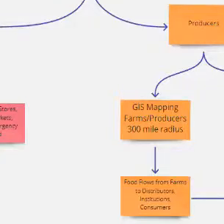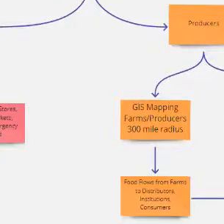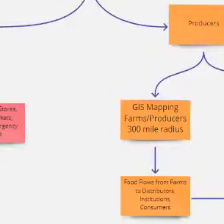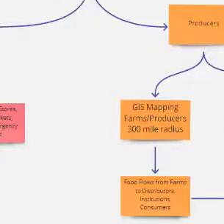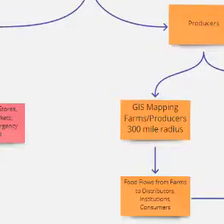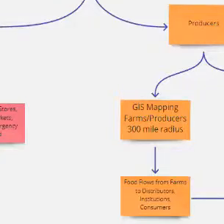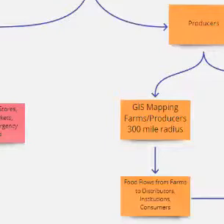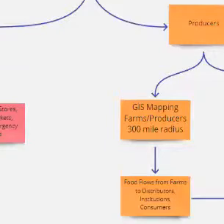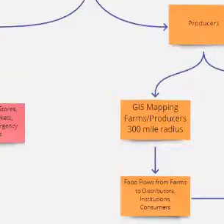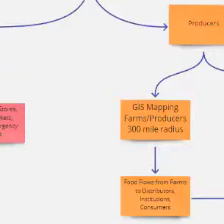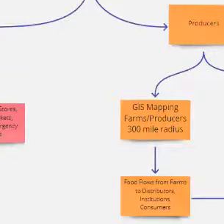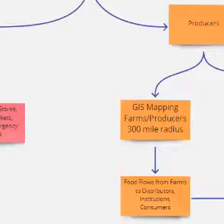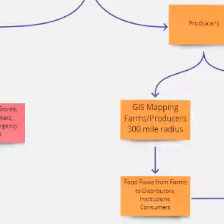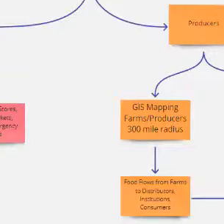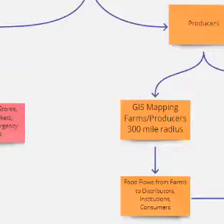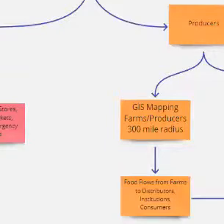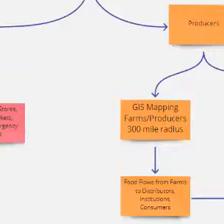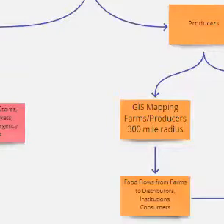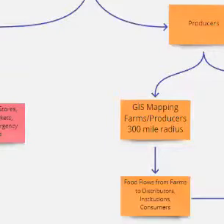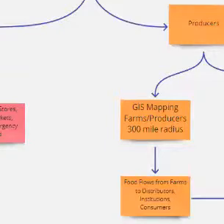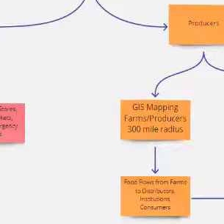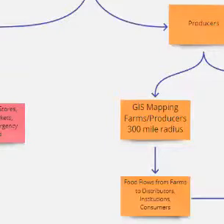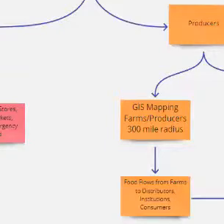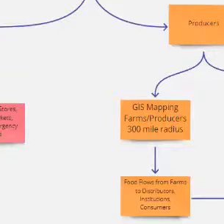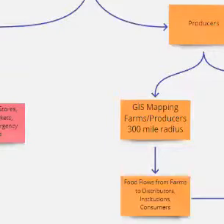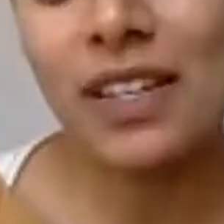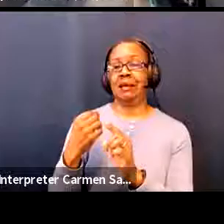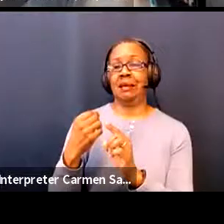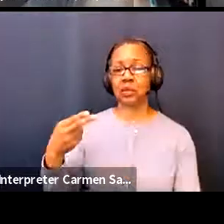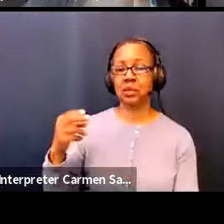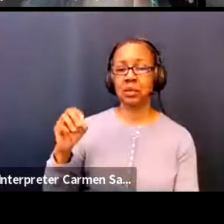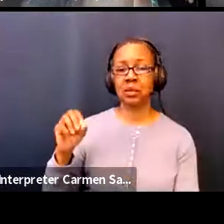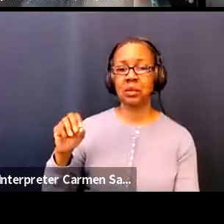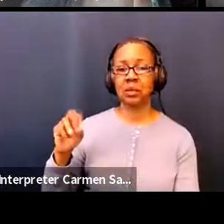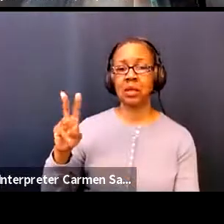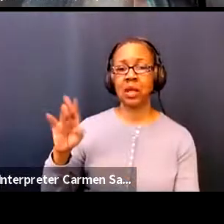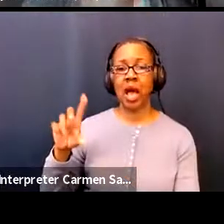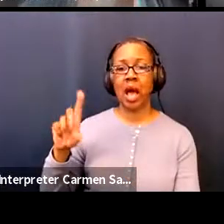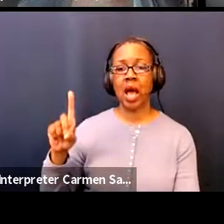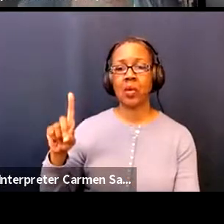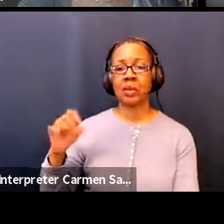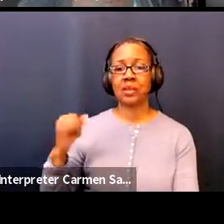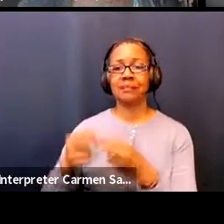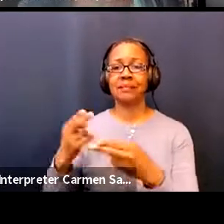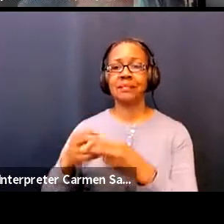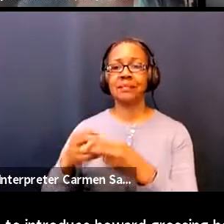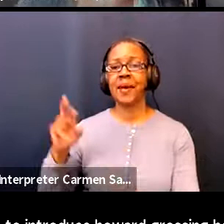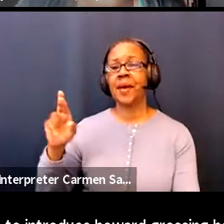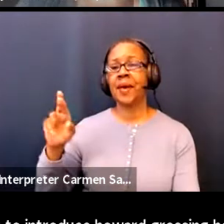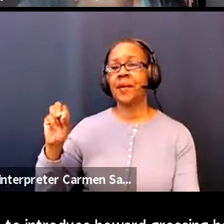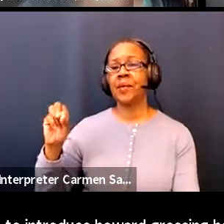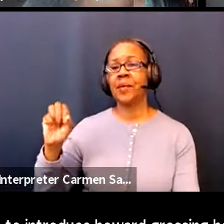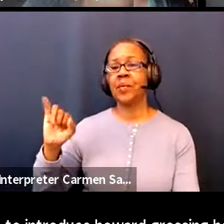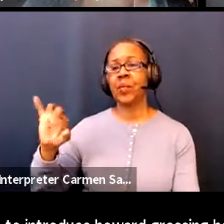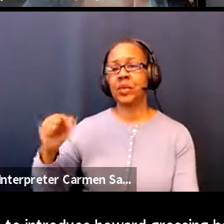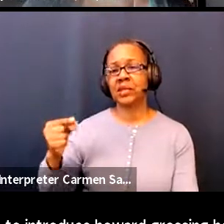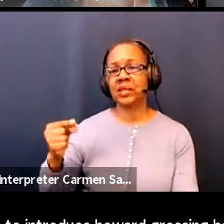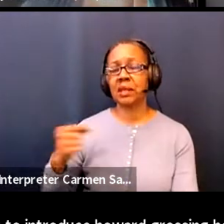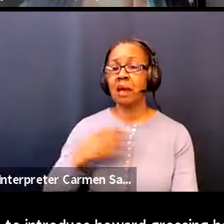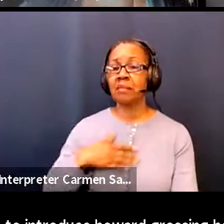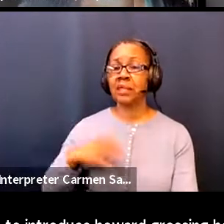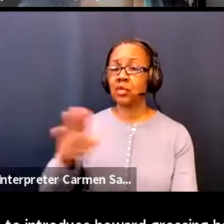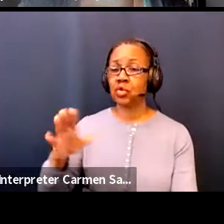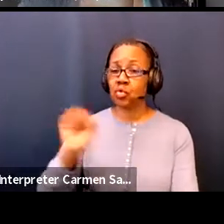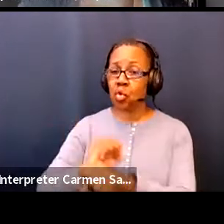that. Next, I want to introduce Howard Rosing. Howard, can you share a little bit about your work and